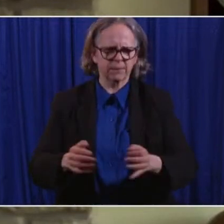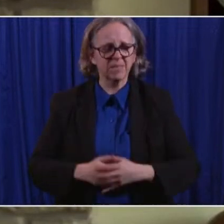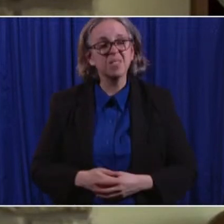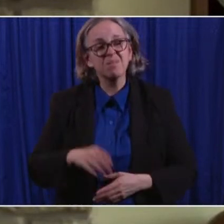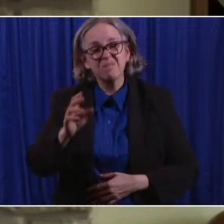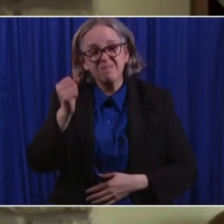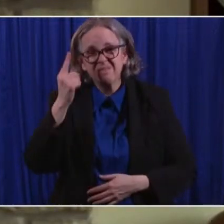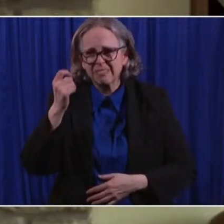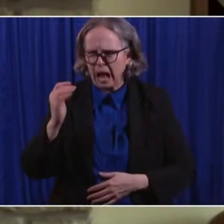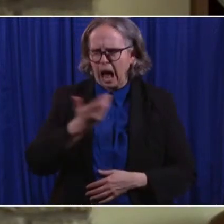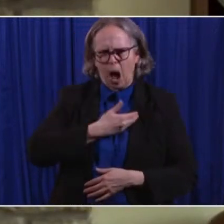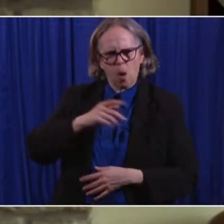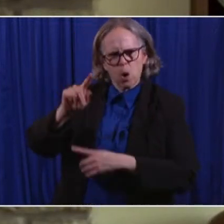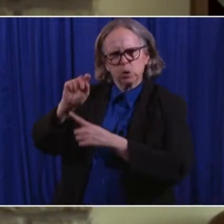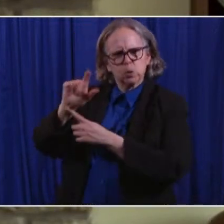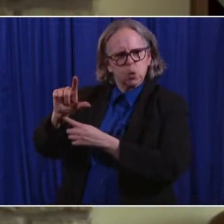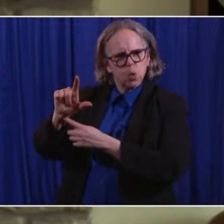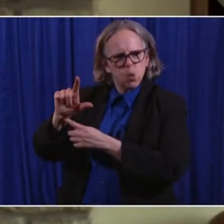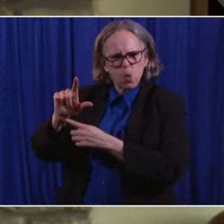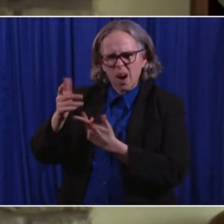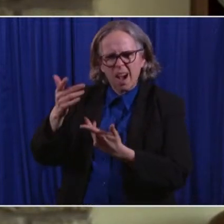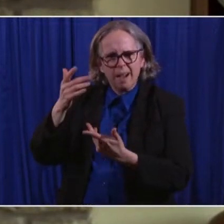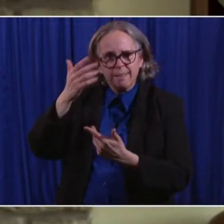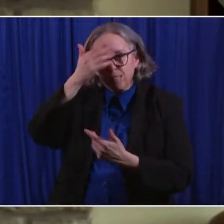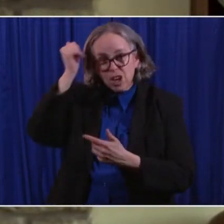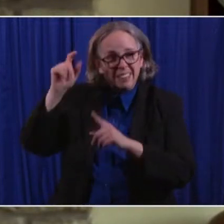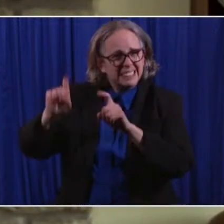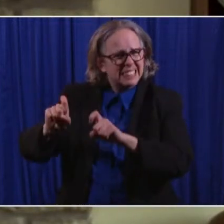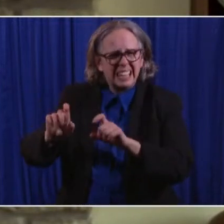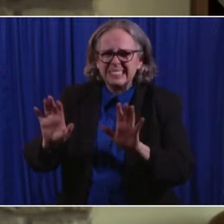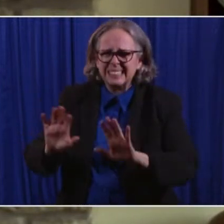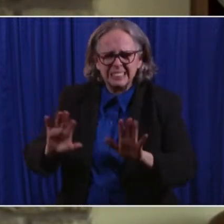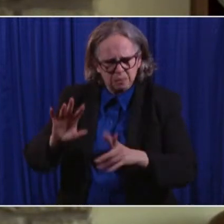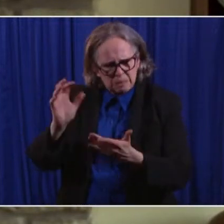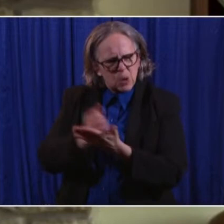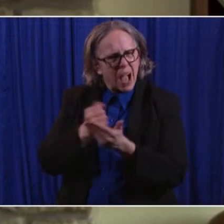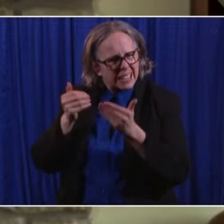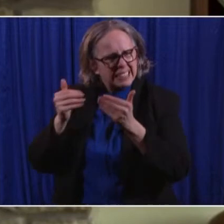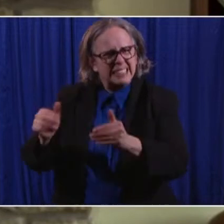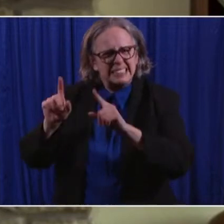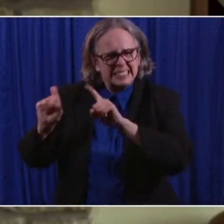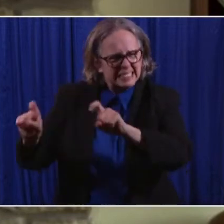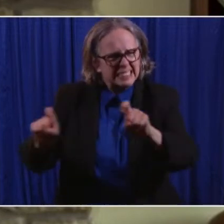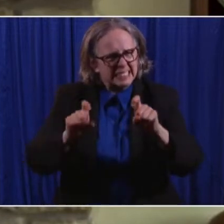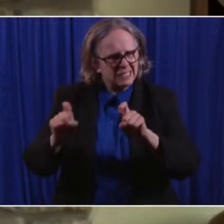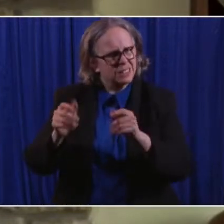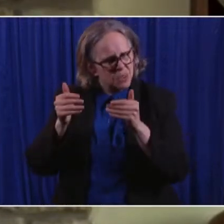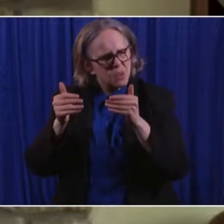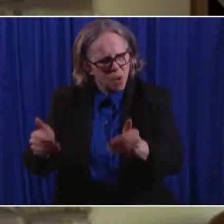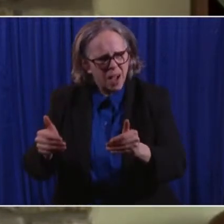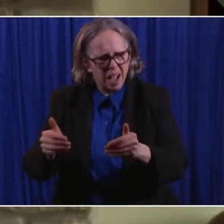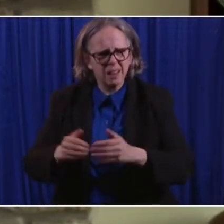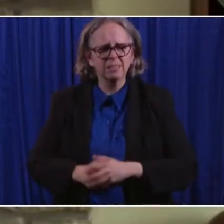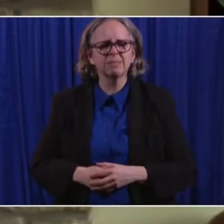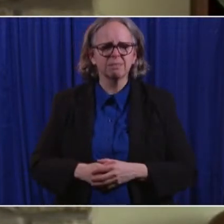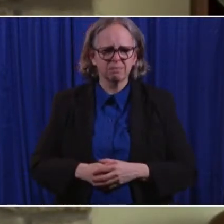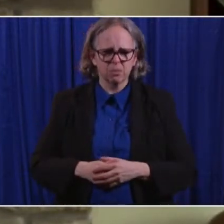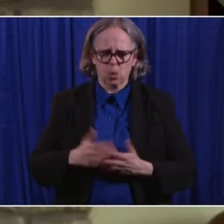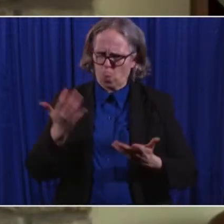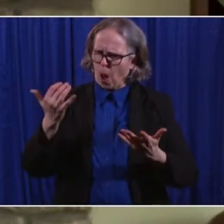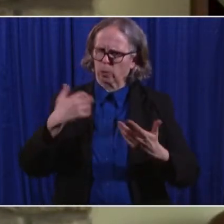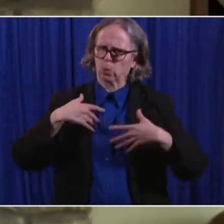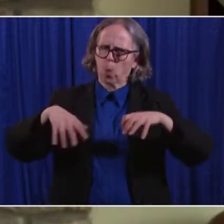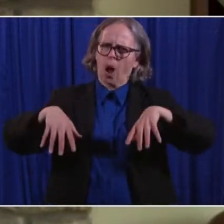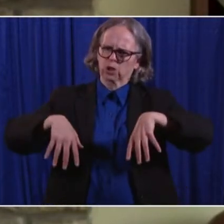up this tool. These are opportunities, 4 different examples of opportunities where these can be used in the community.